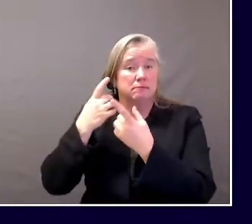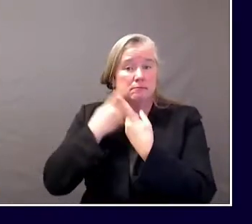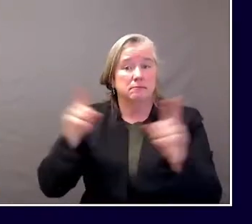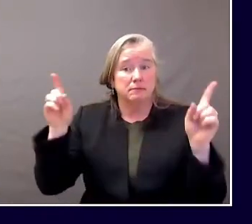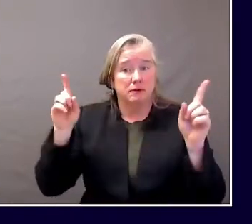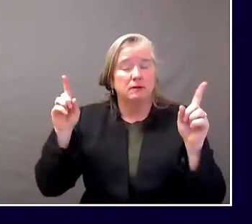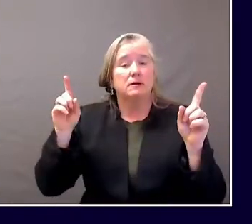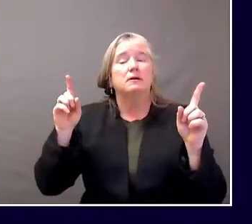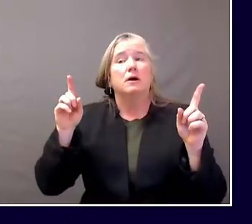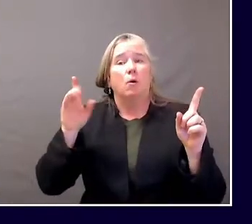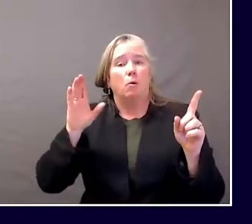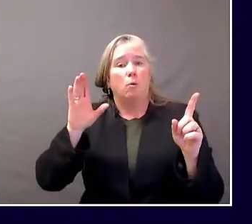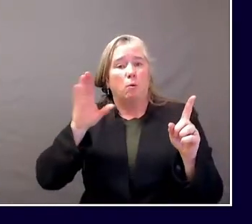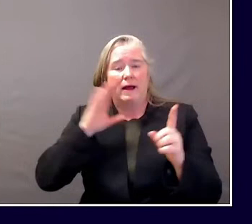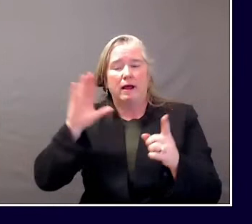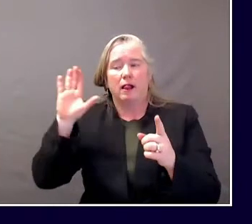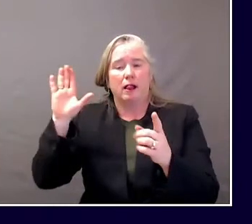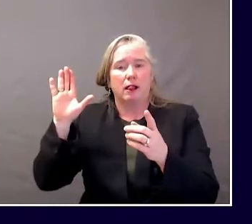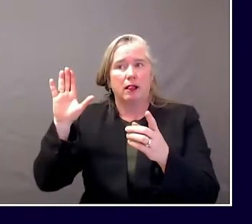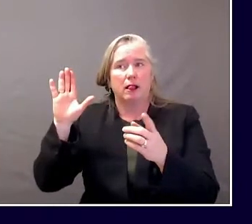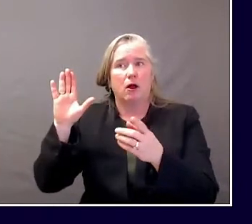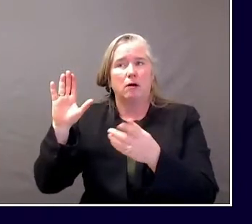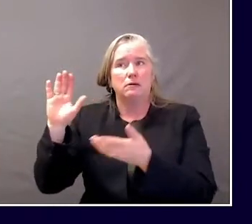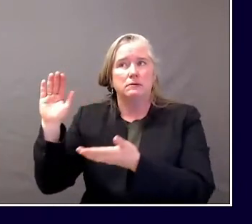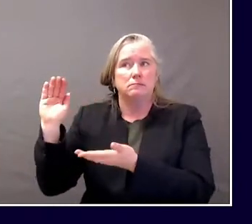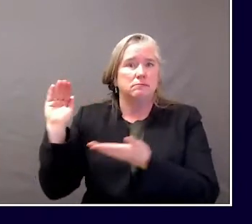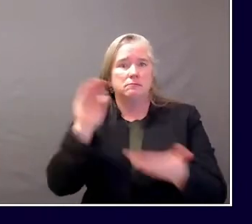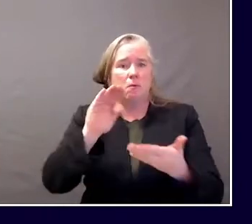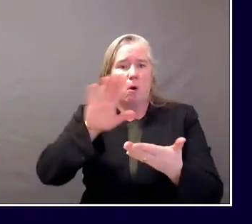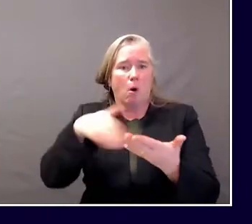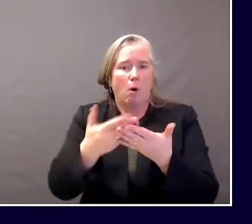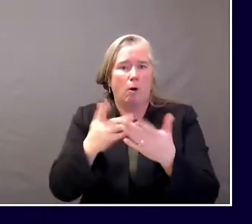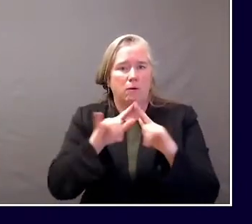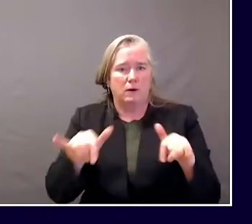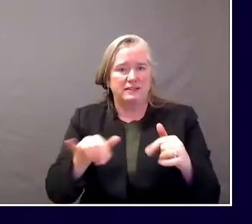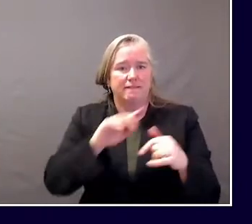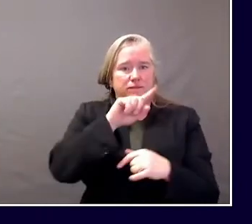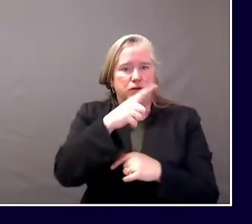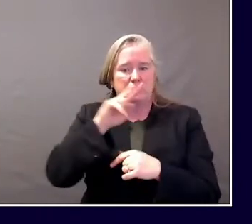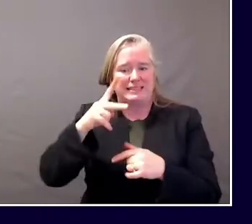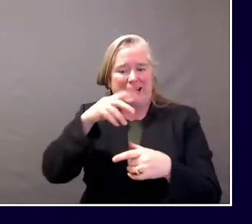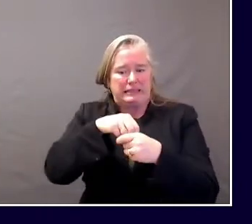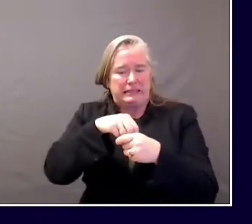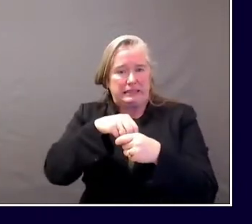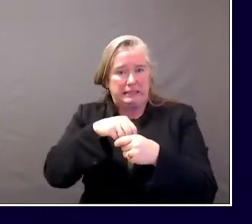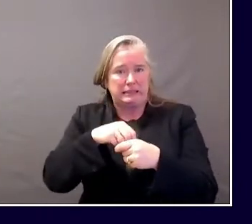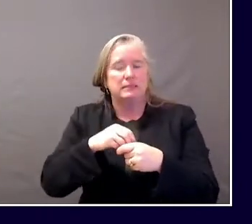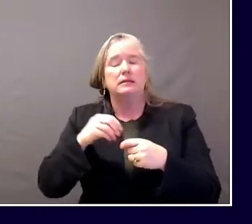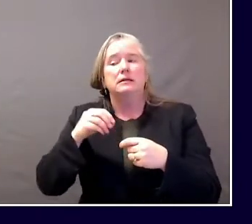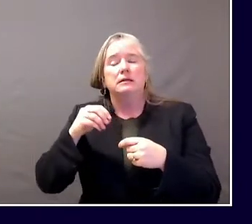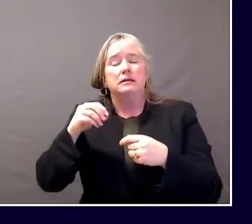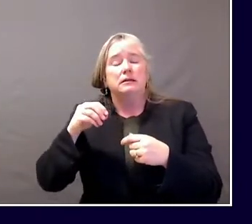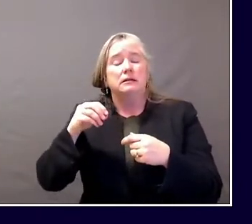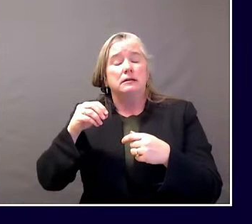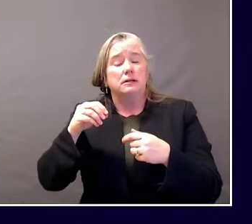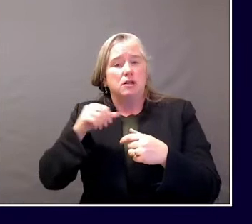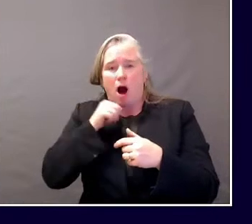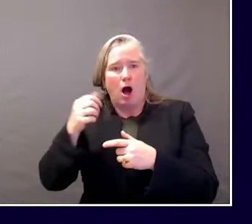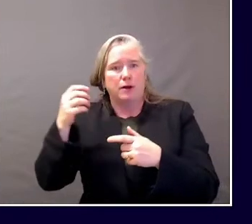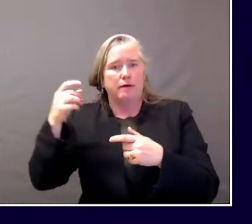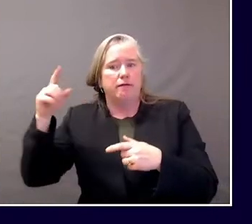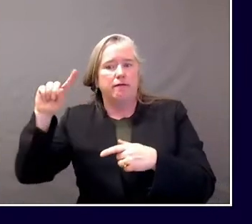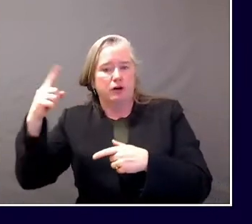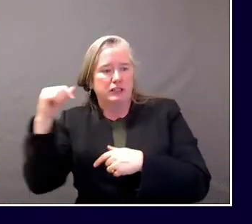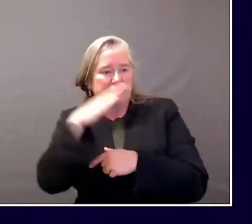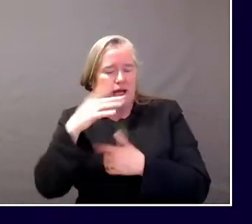at once rather than holding back the second doses. Will that present any type of problem with storage? You know,